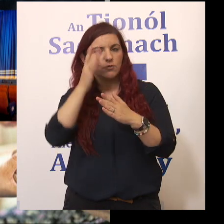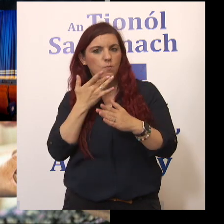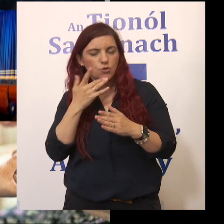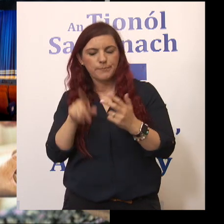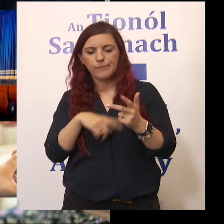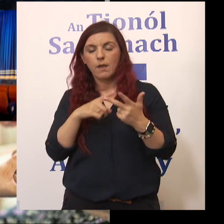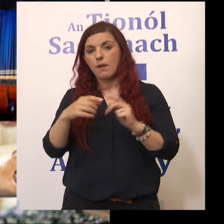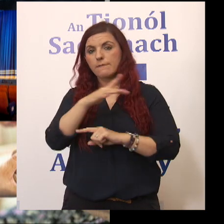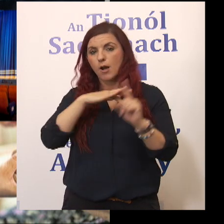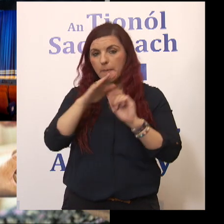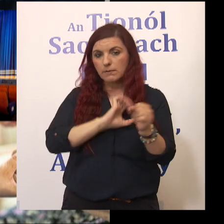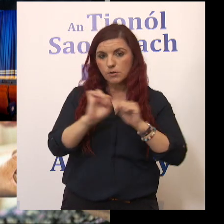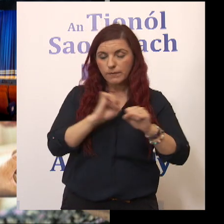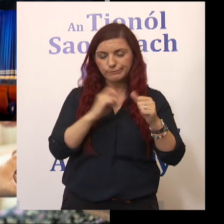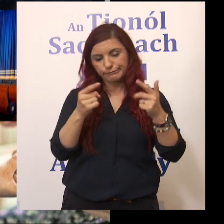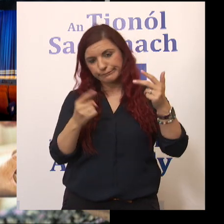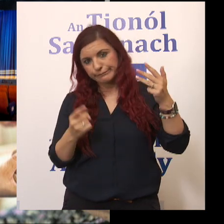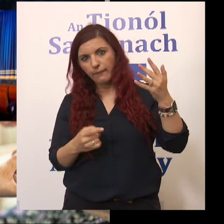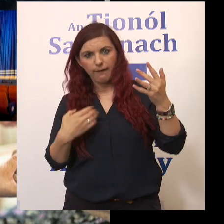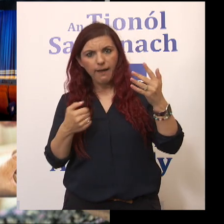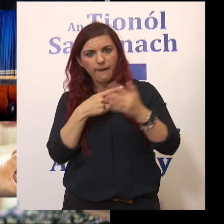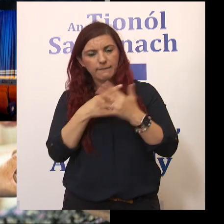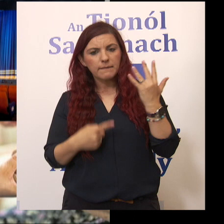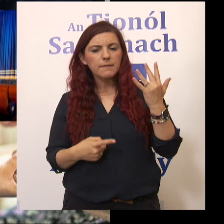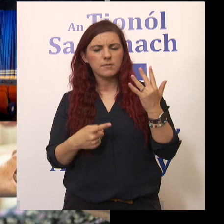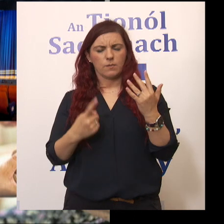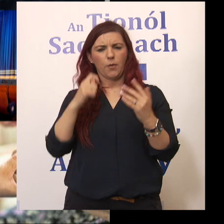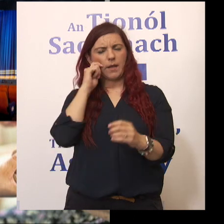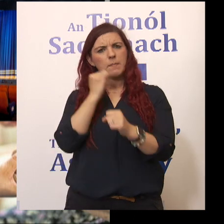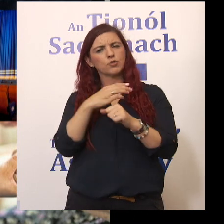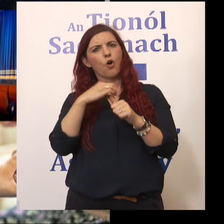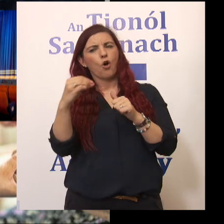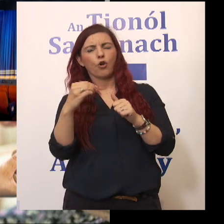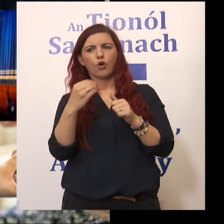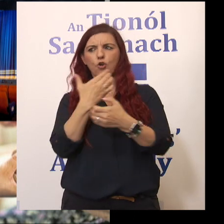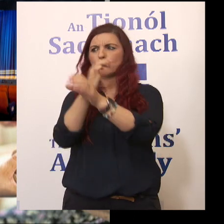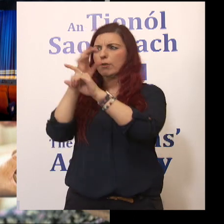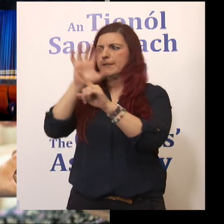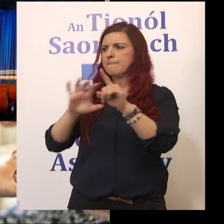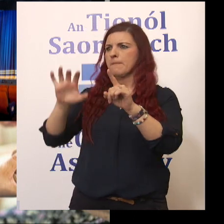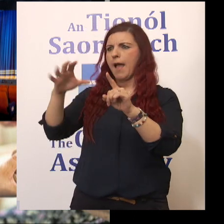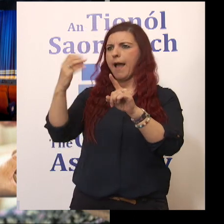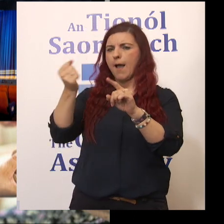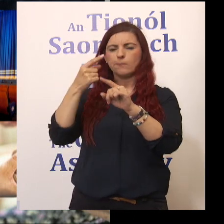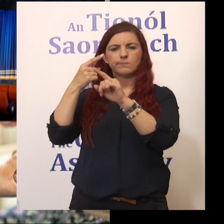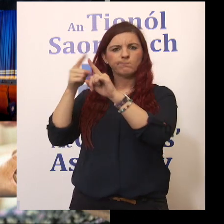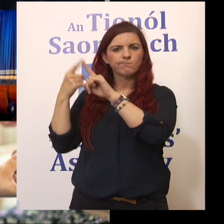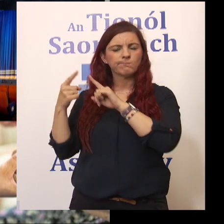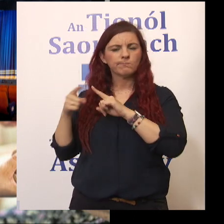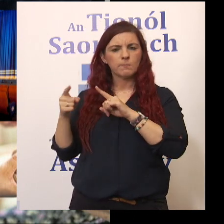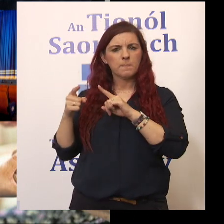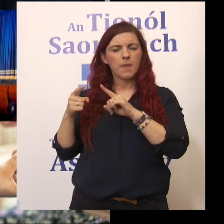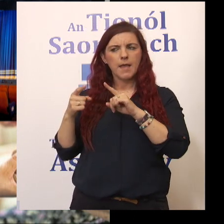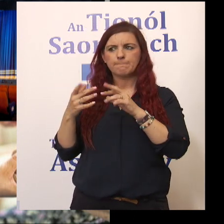environmental services and things like that as well. But you can see, if you look at other jurisdictions, a range of other things that would tend to be done